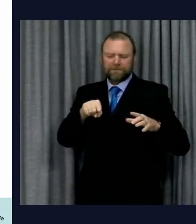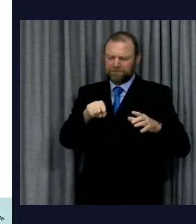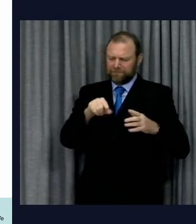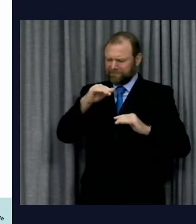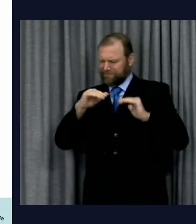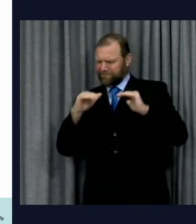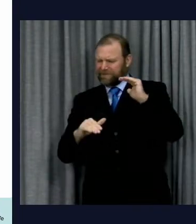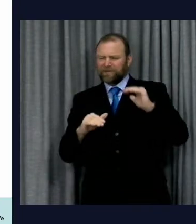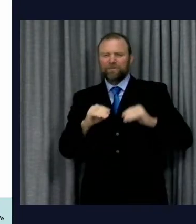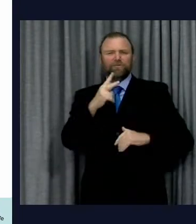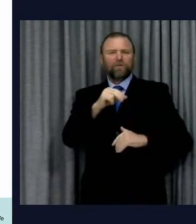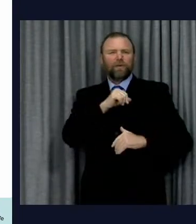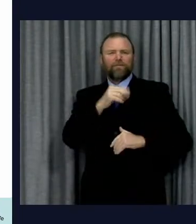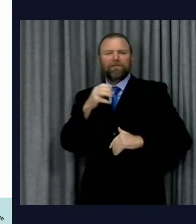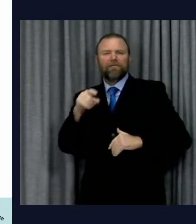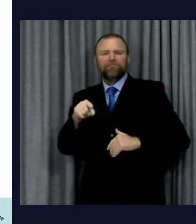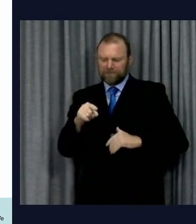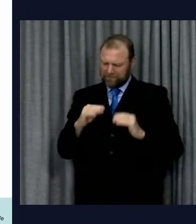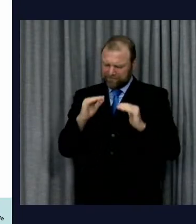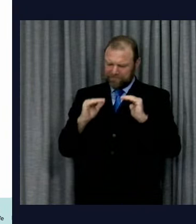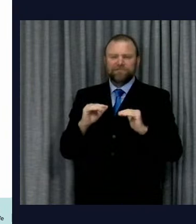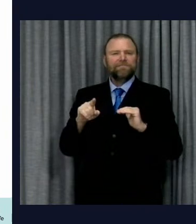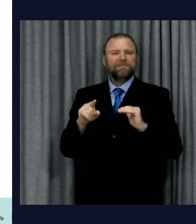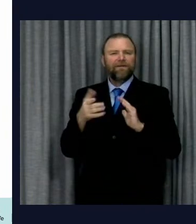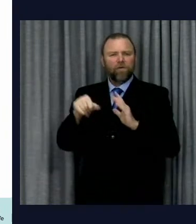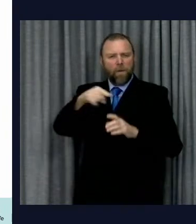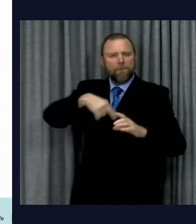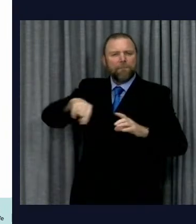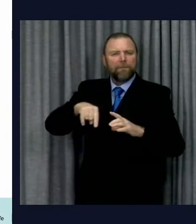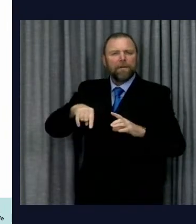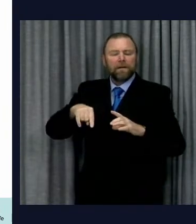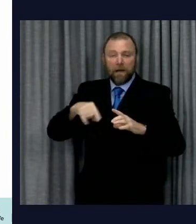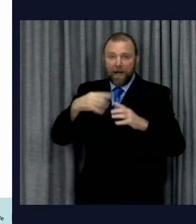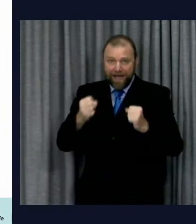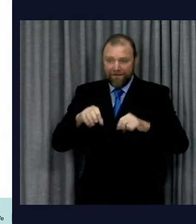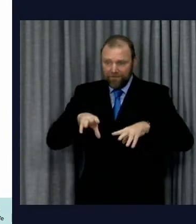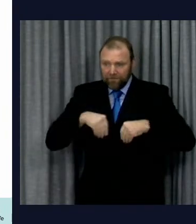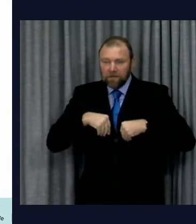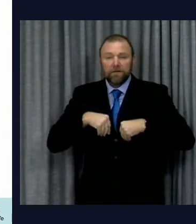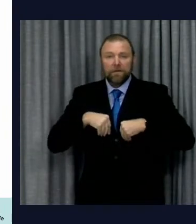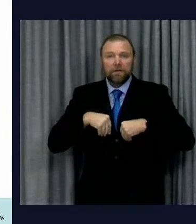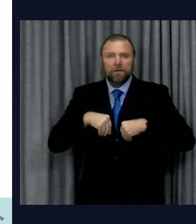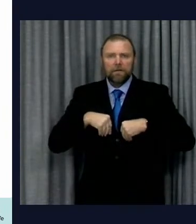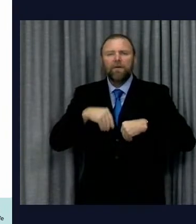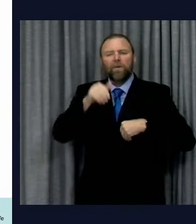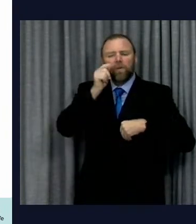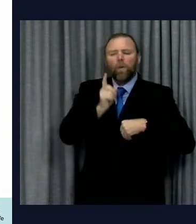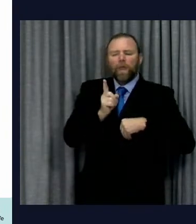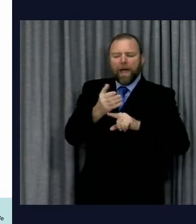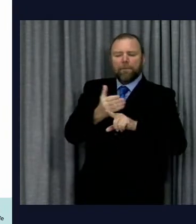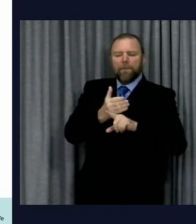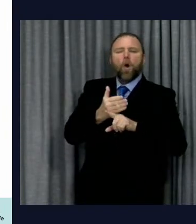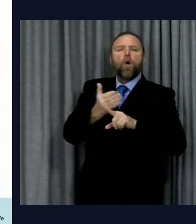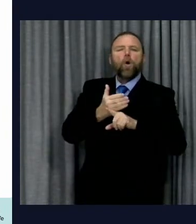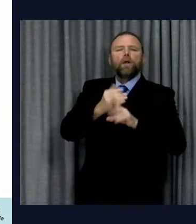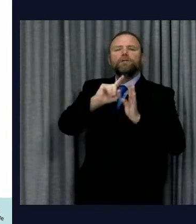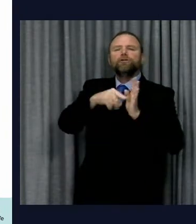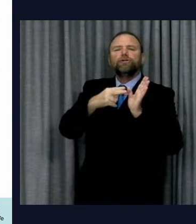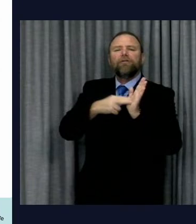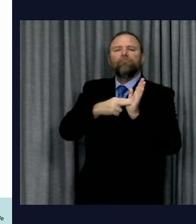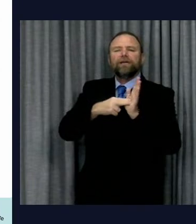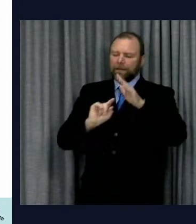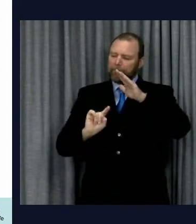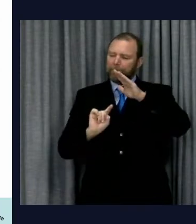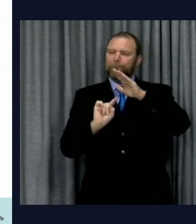per 100,000 of the population, and we now know that that happened early in January.